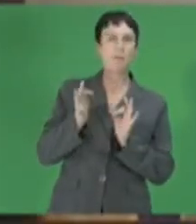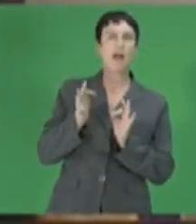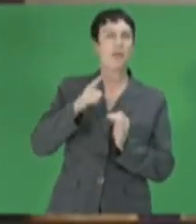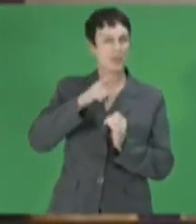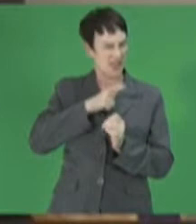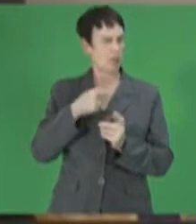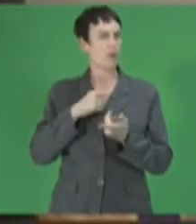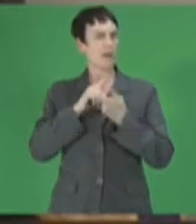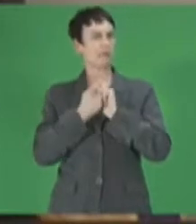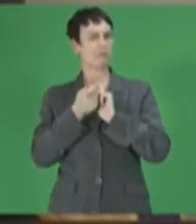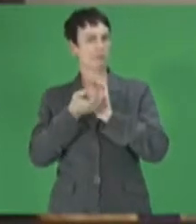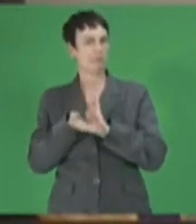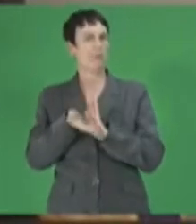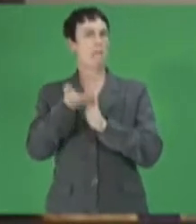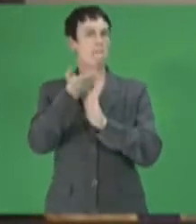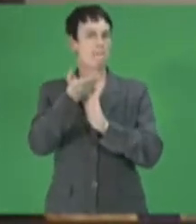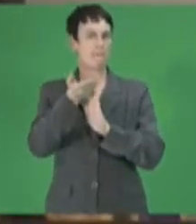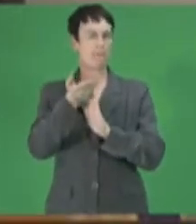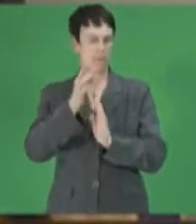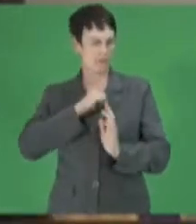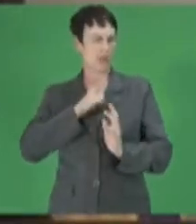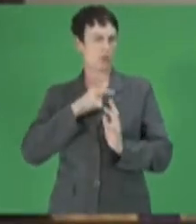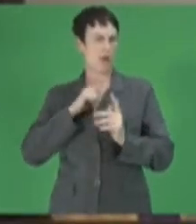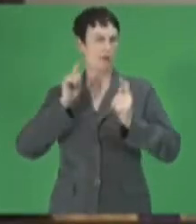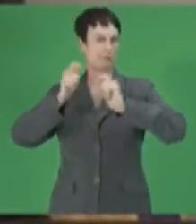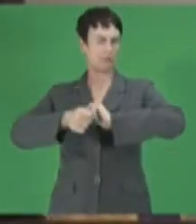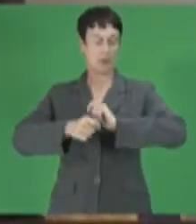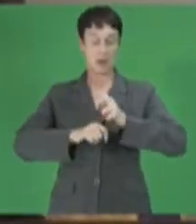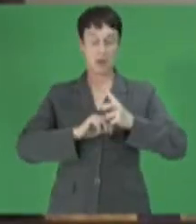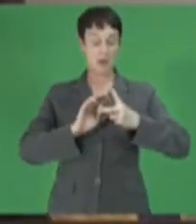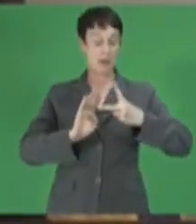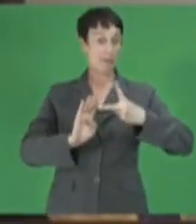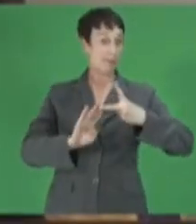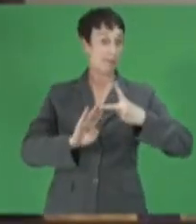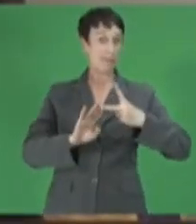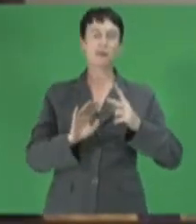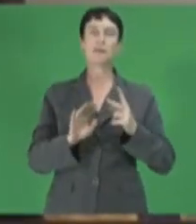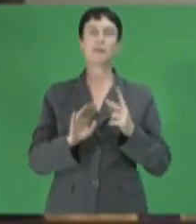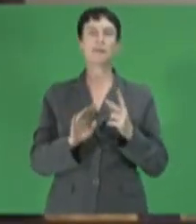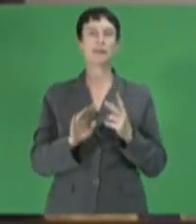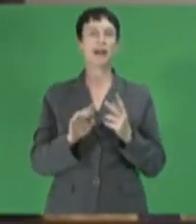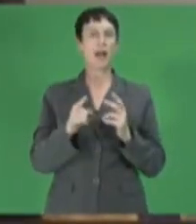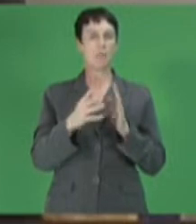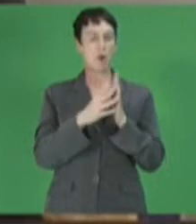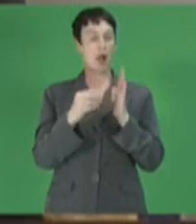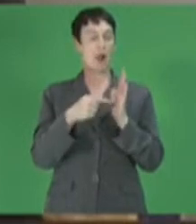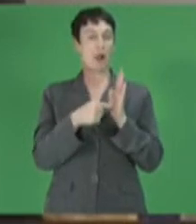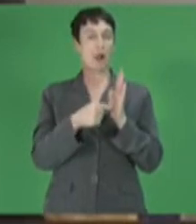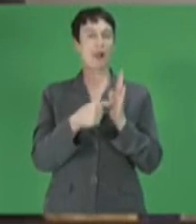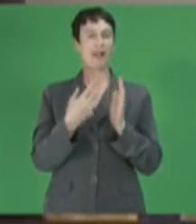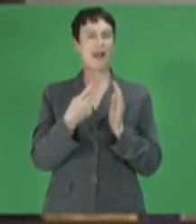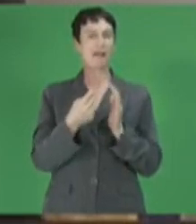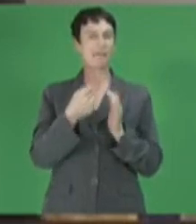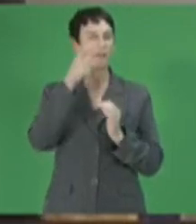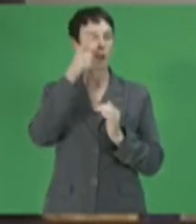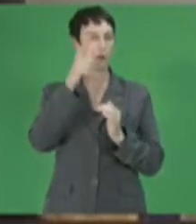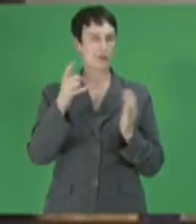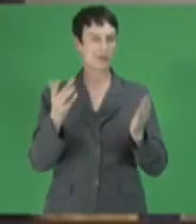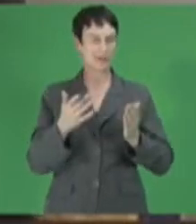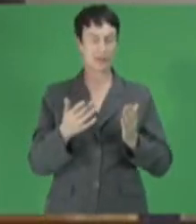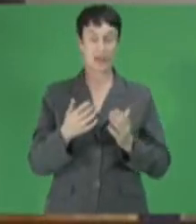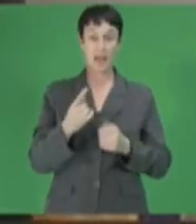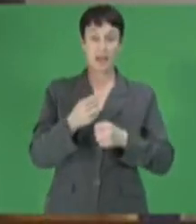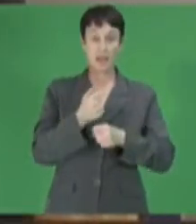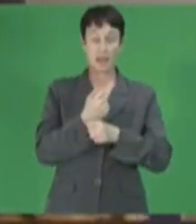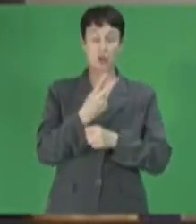that drives an upward revision. But I think what's also important in the logic of the model is that in 2021,